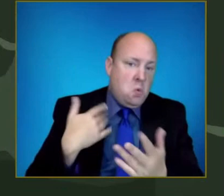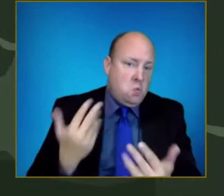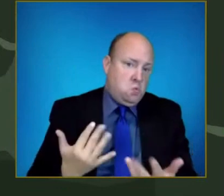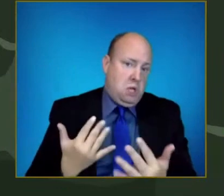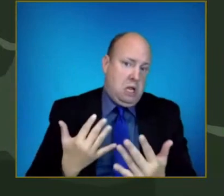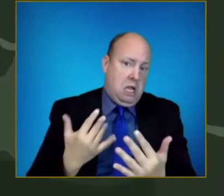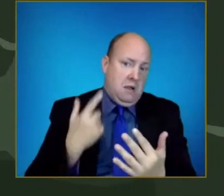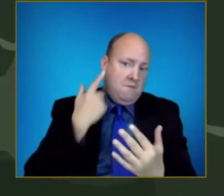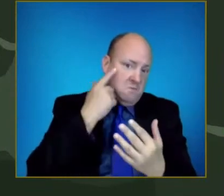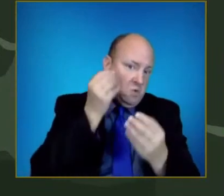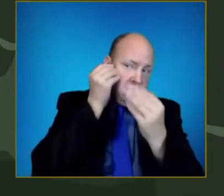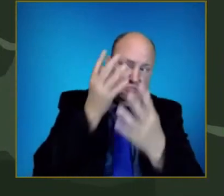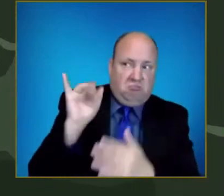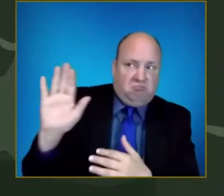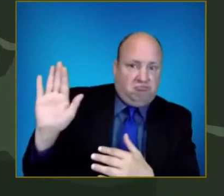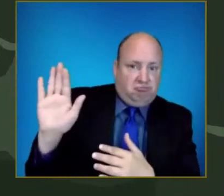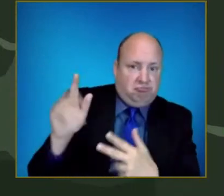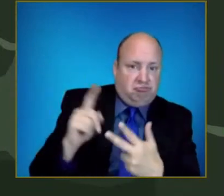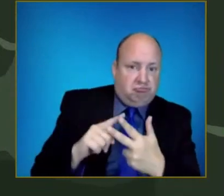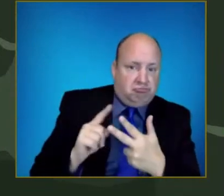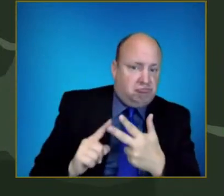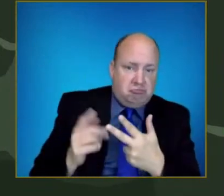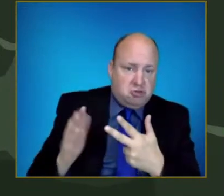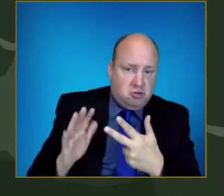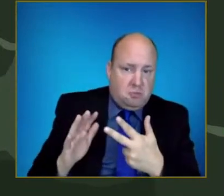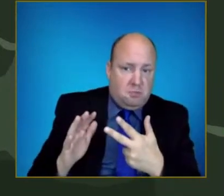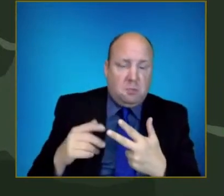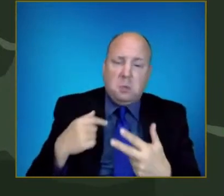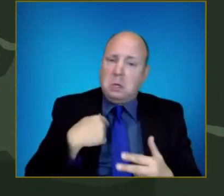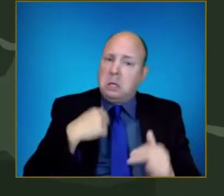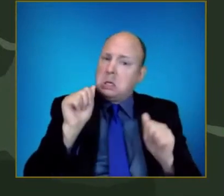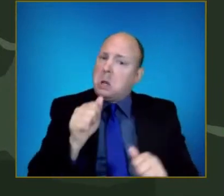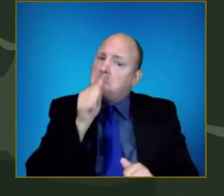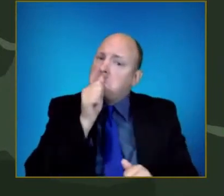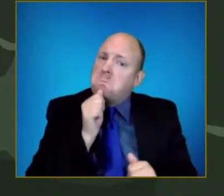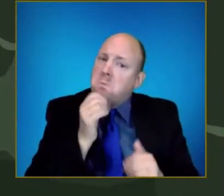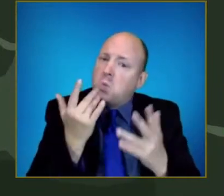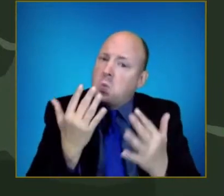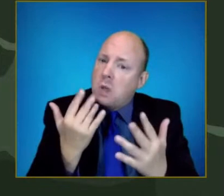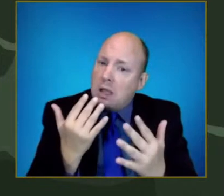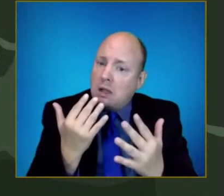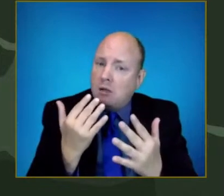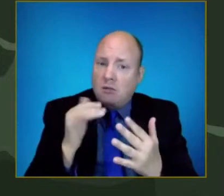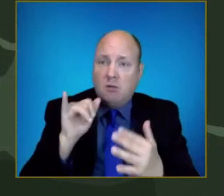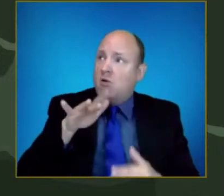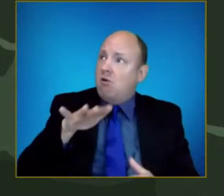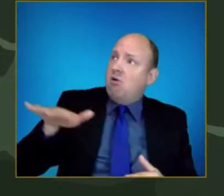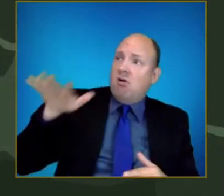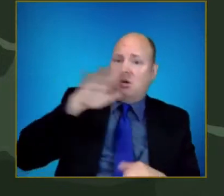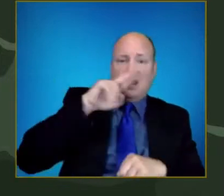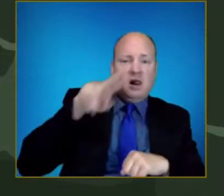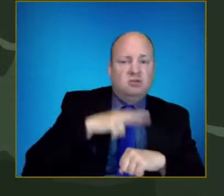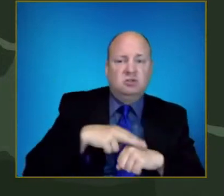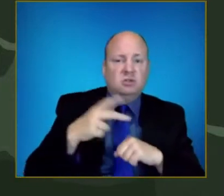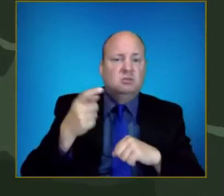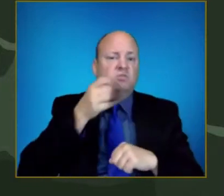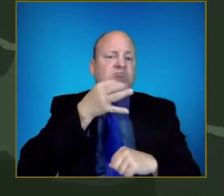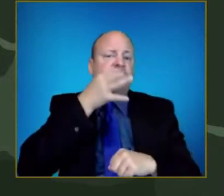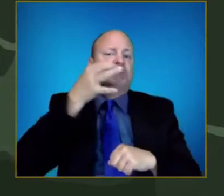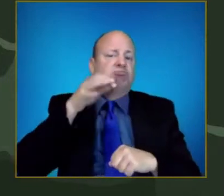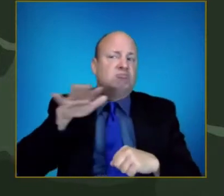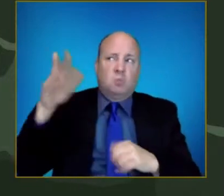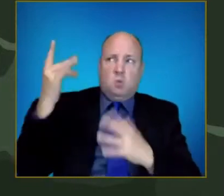well. So I am waiting for our national experts to determine